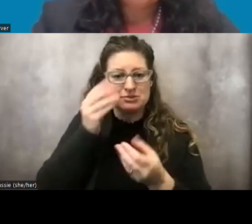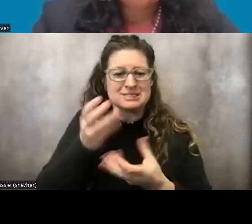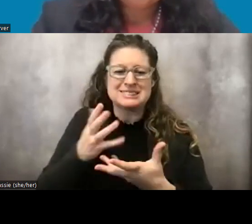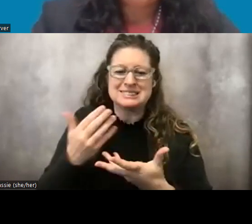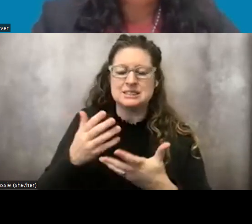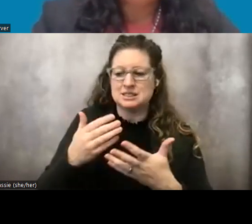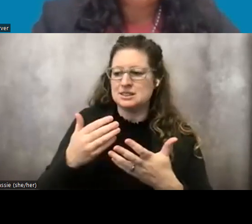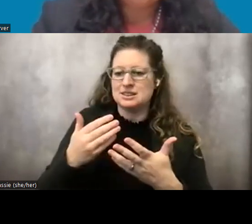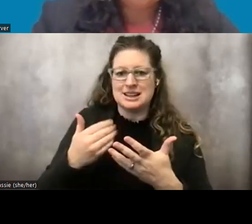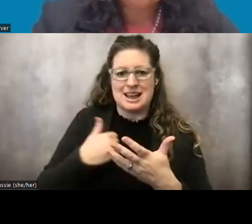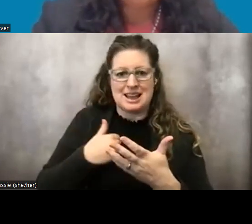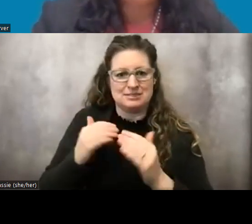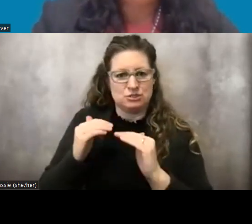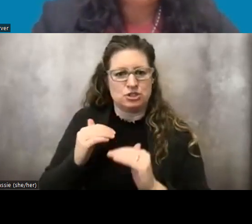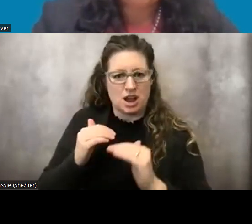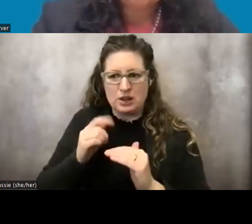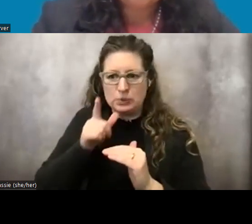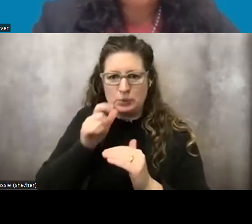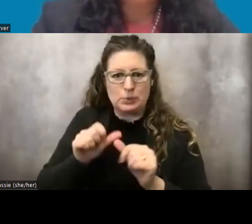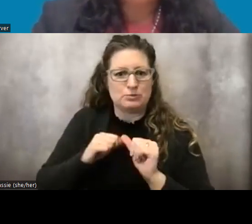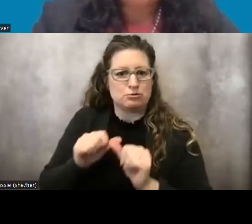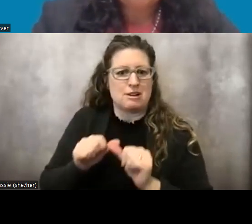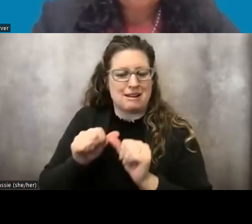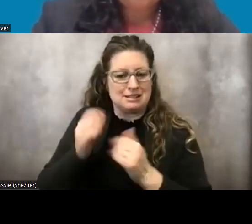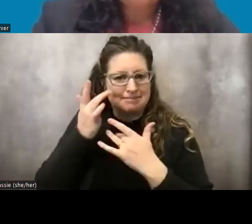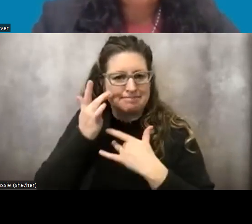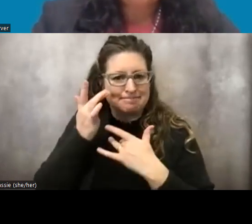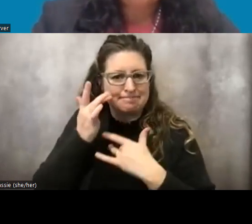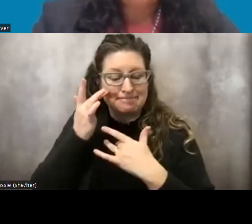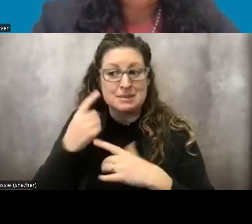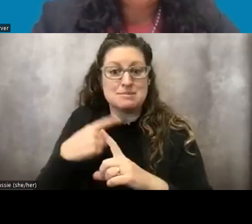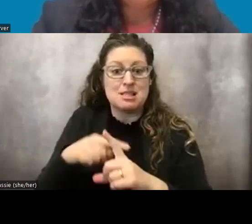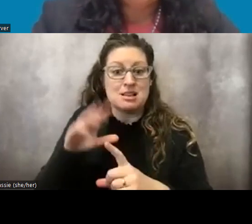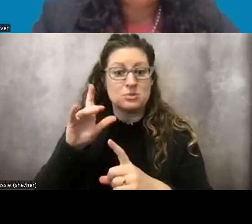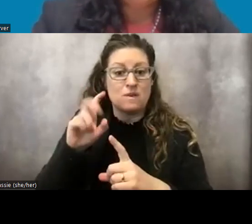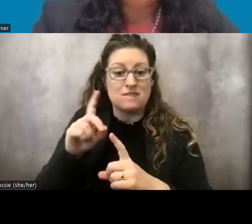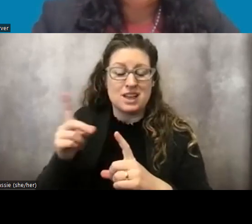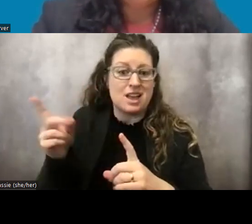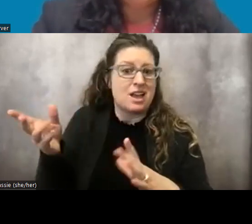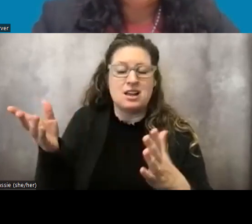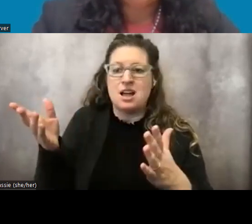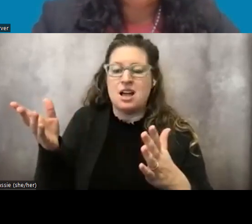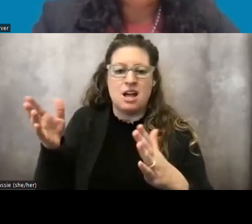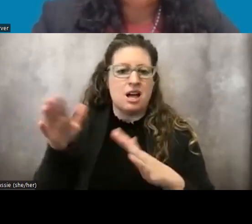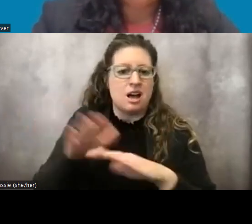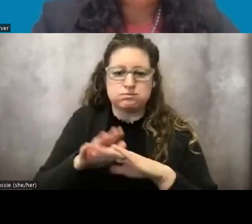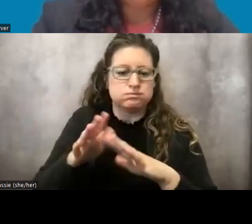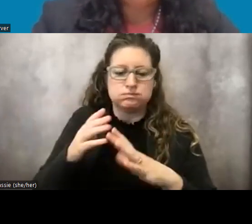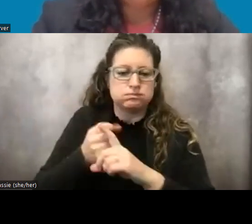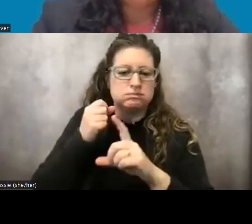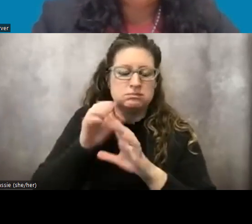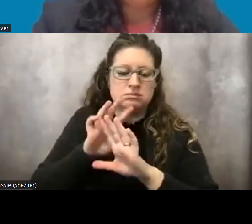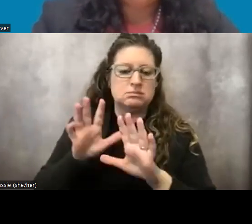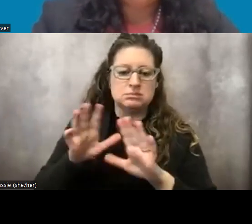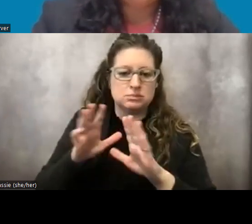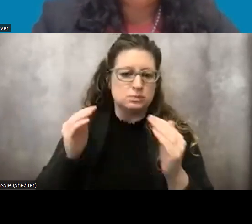families during COVID was, so overwhelming that coming to this meeting just, it just